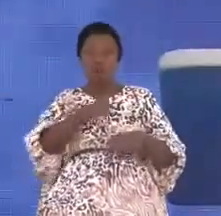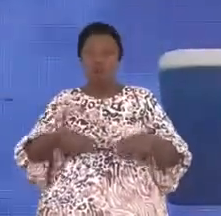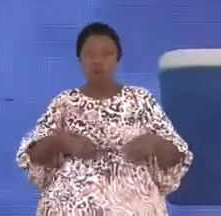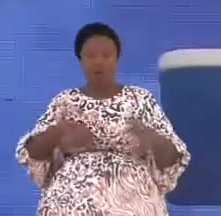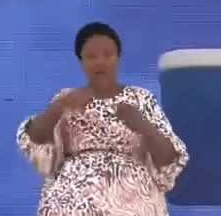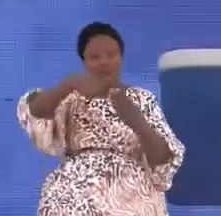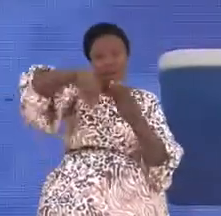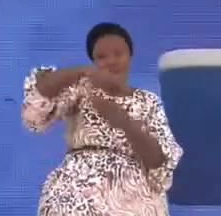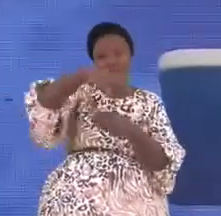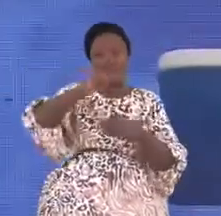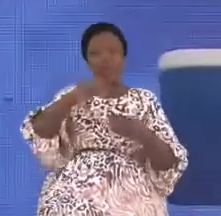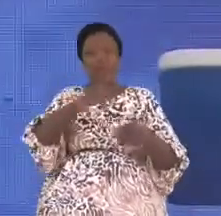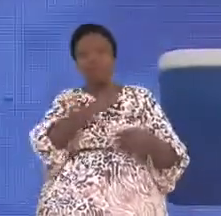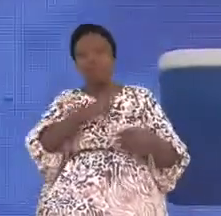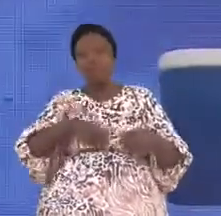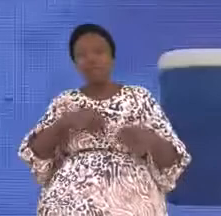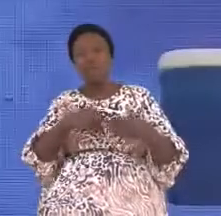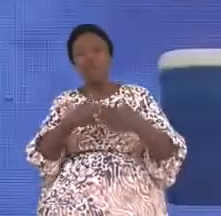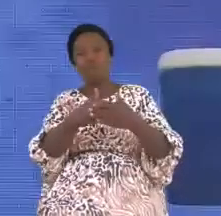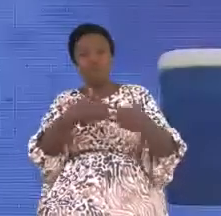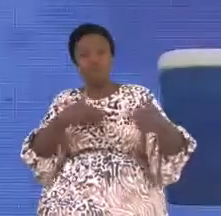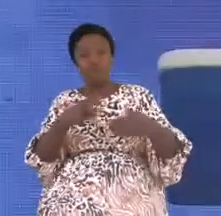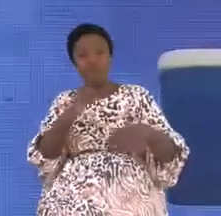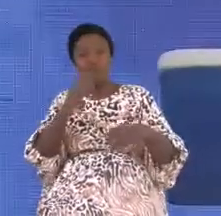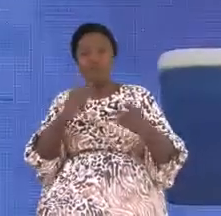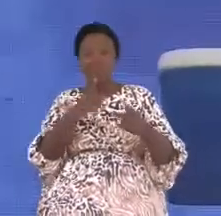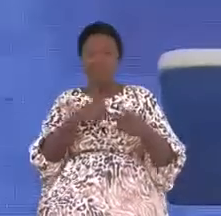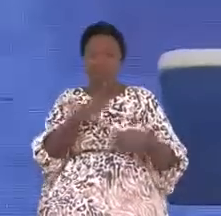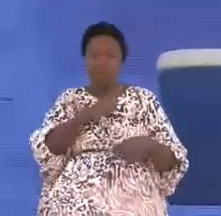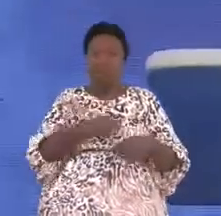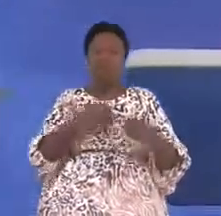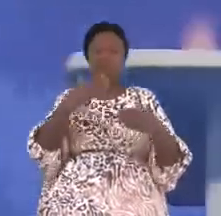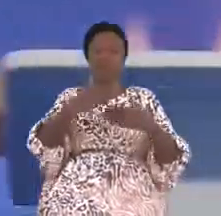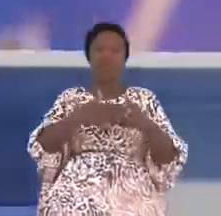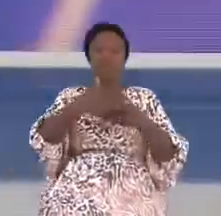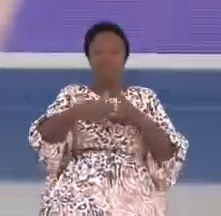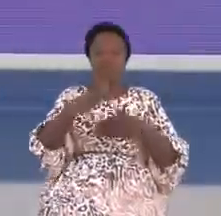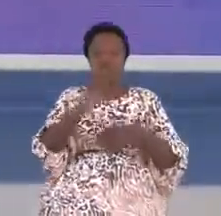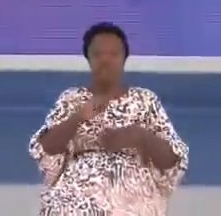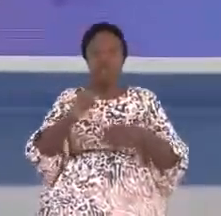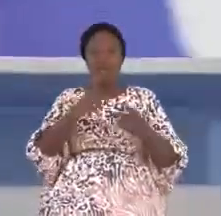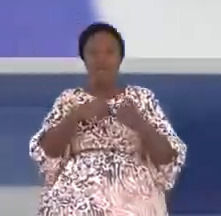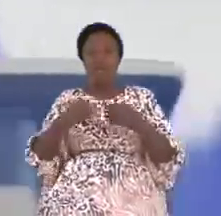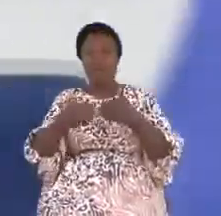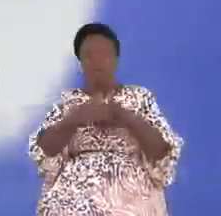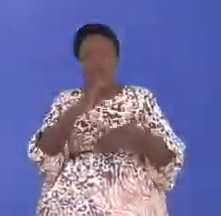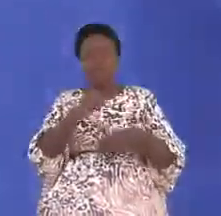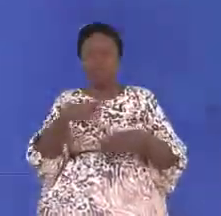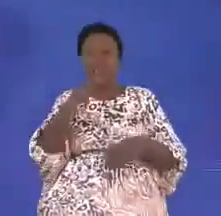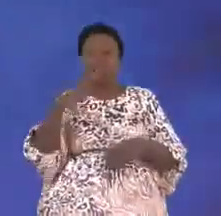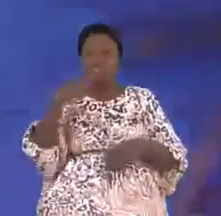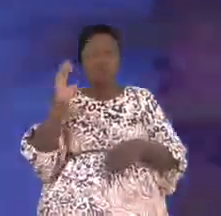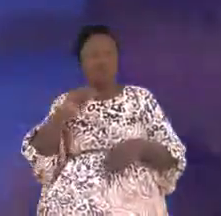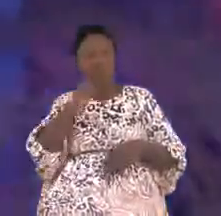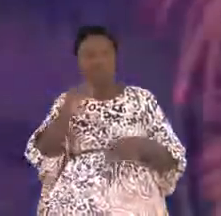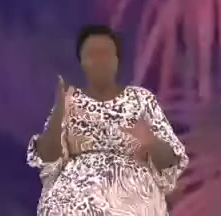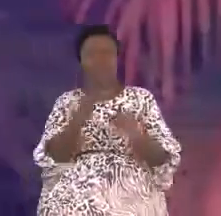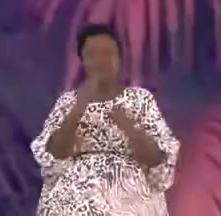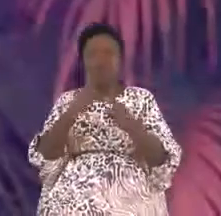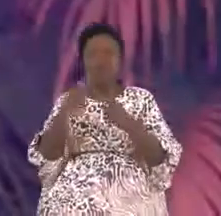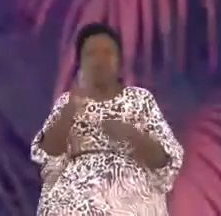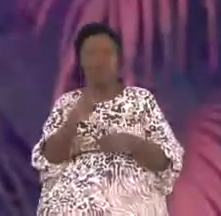lord before them the lord behind them the serpents could not get to them and